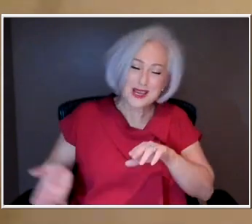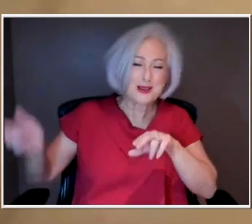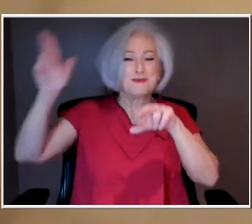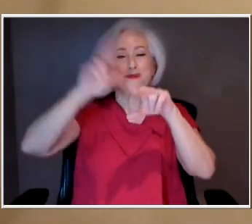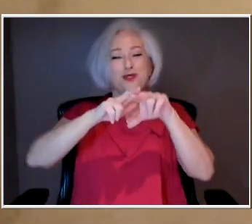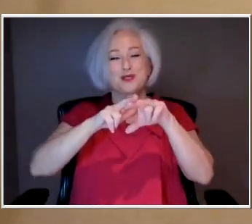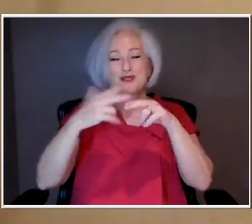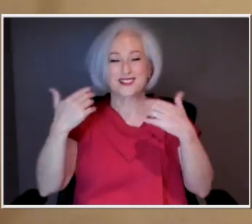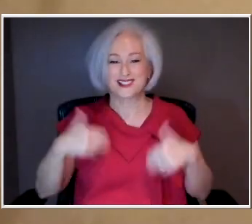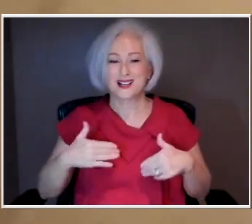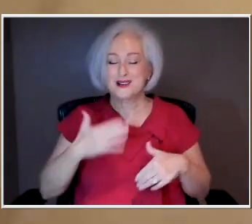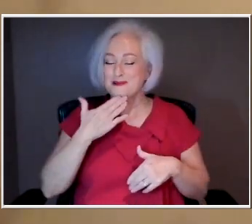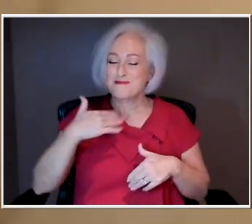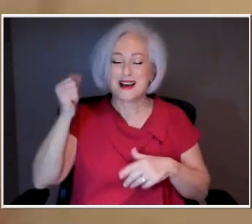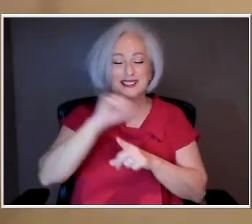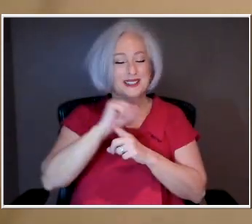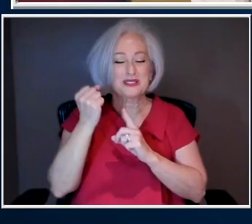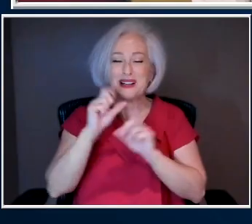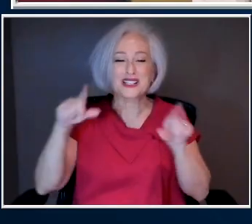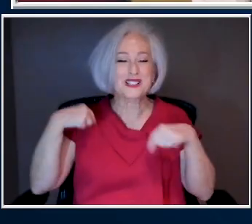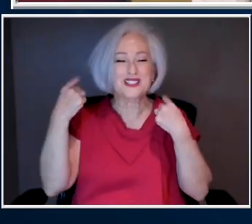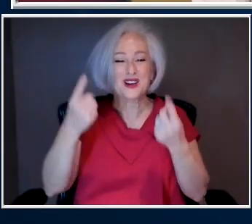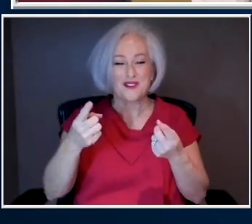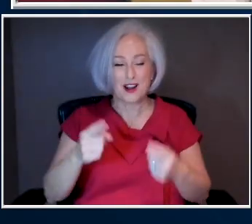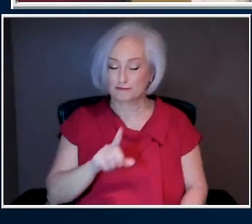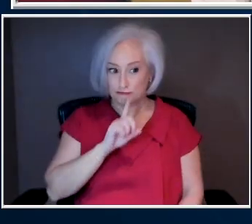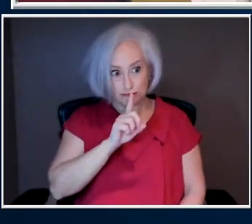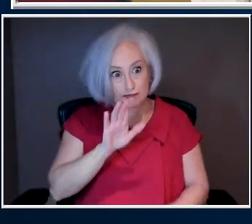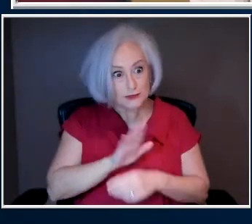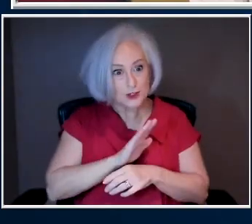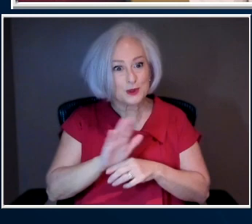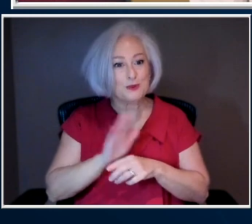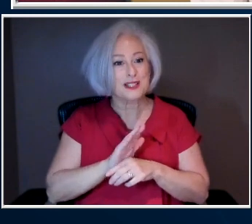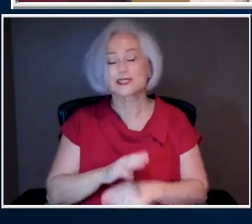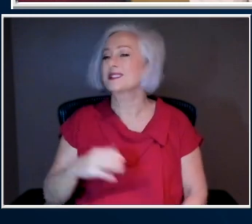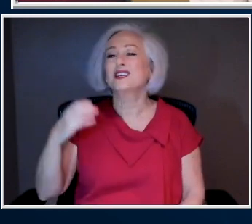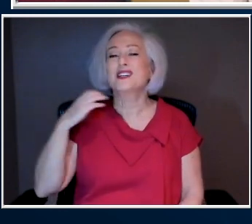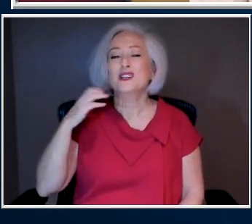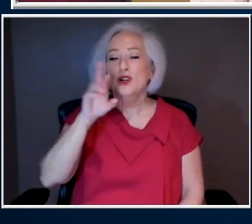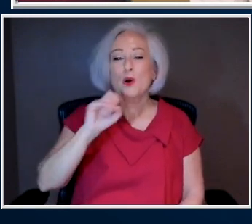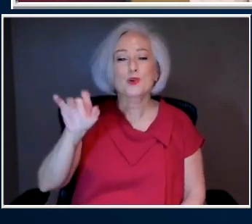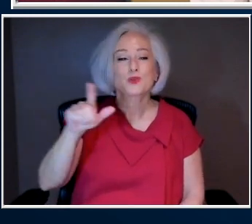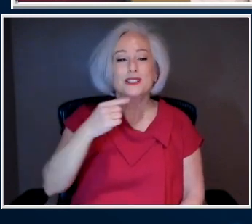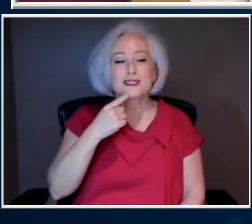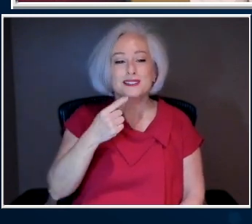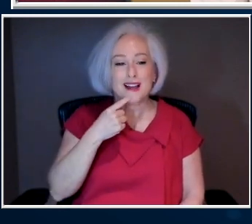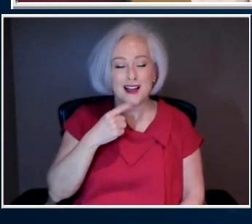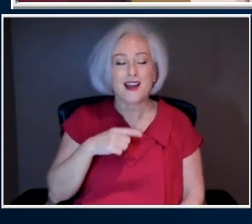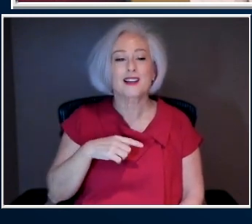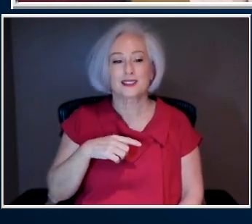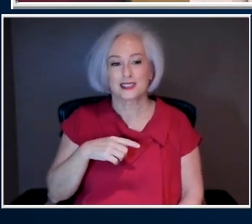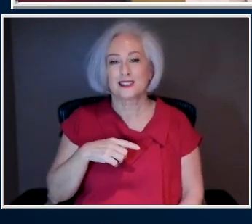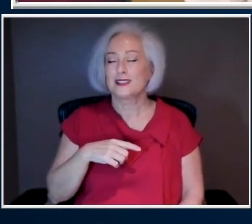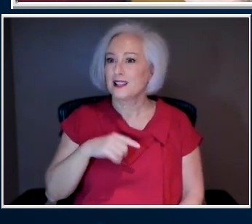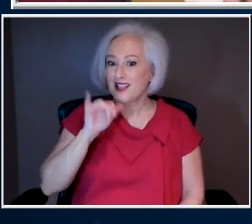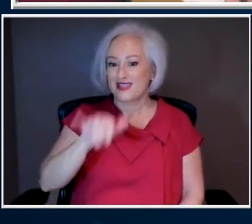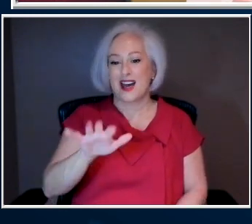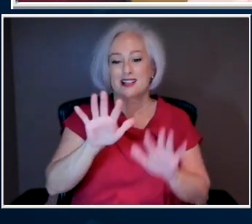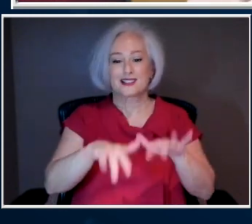and then go to 25 and then go to almost 50 and now we're, you know, at a probably balmy 70, yeah, things have steadily improved throughout the